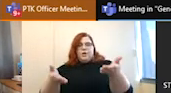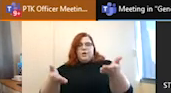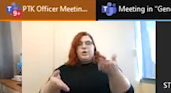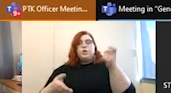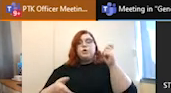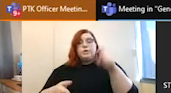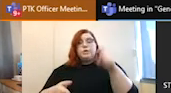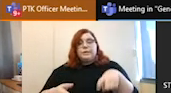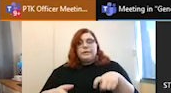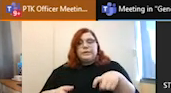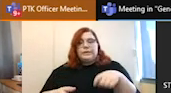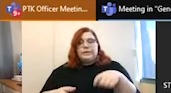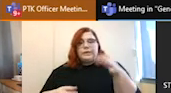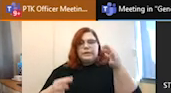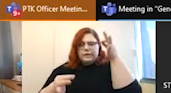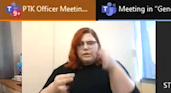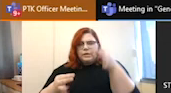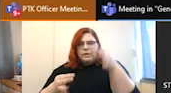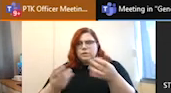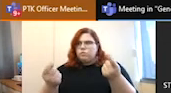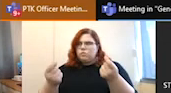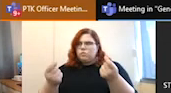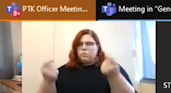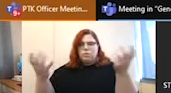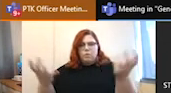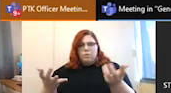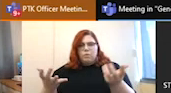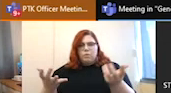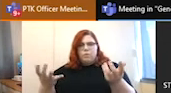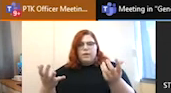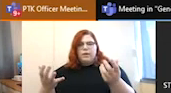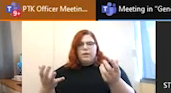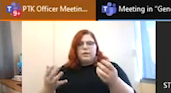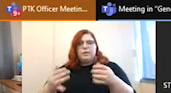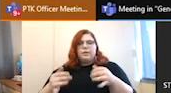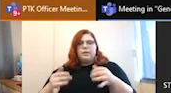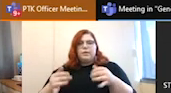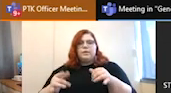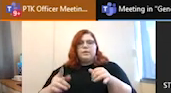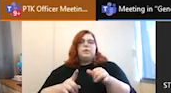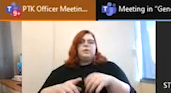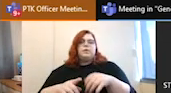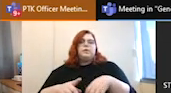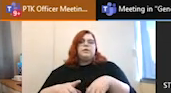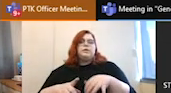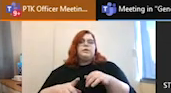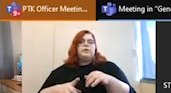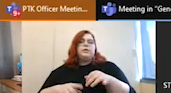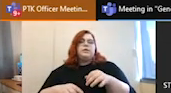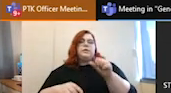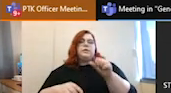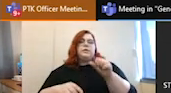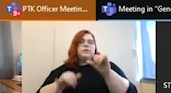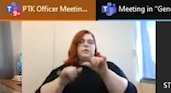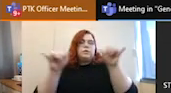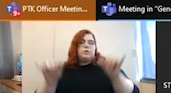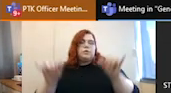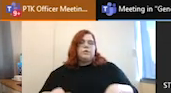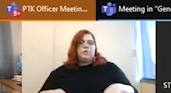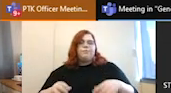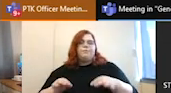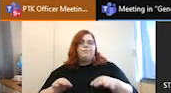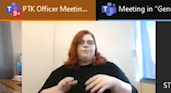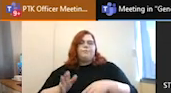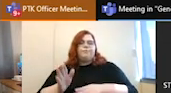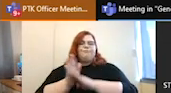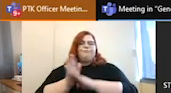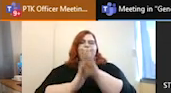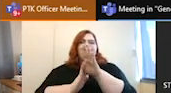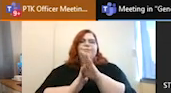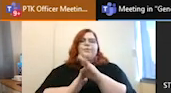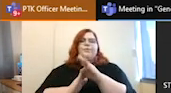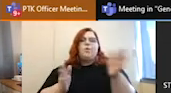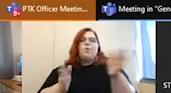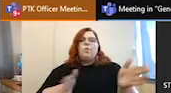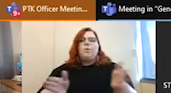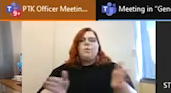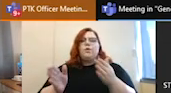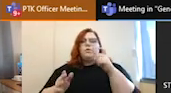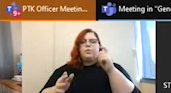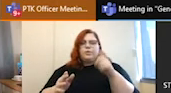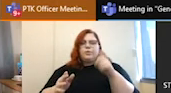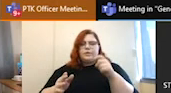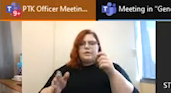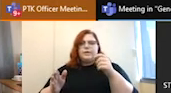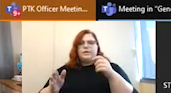do? And the system is designed in such a way where you have to be mindful